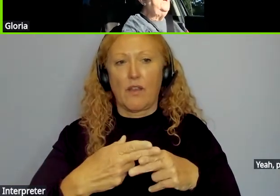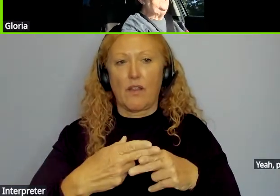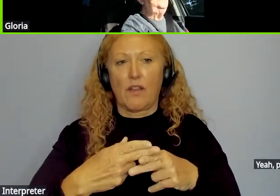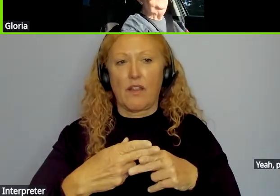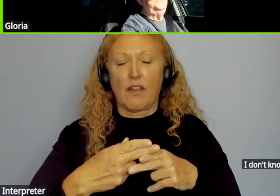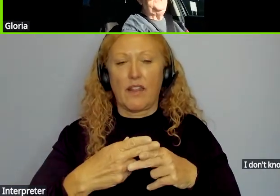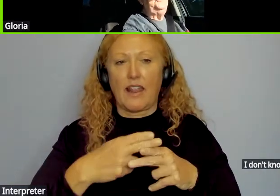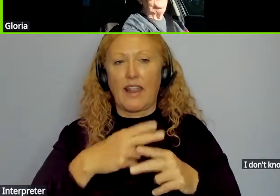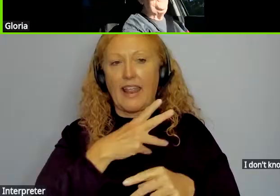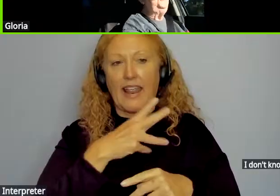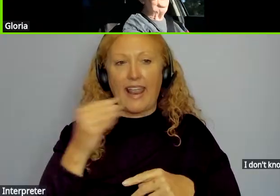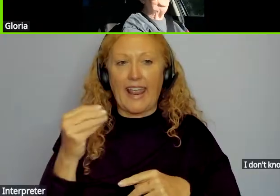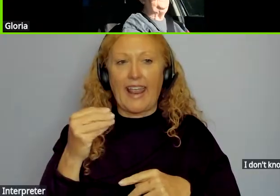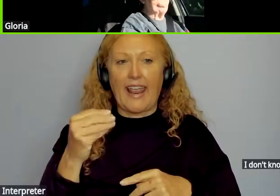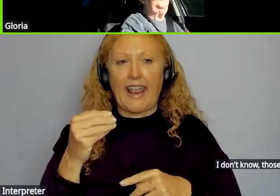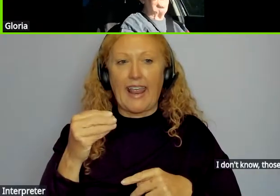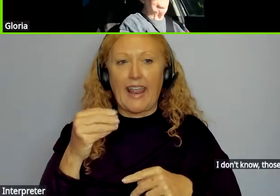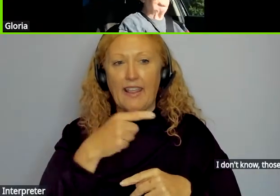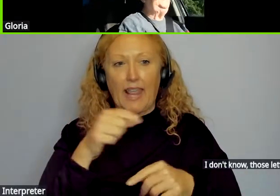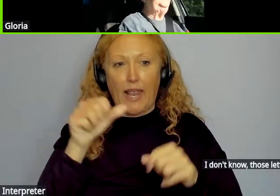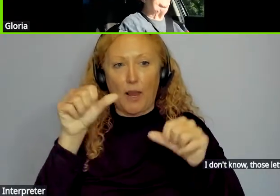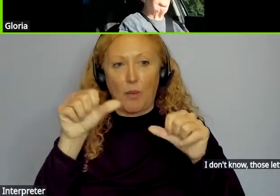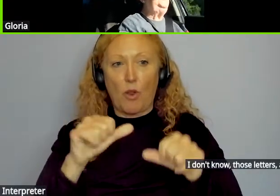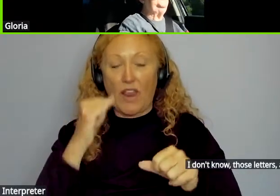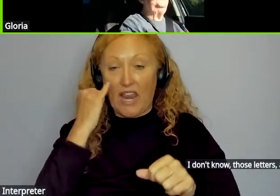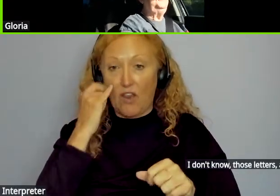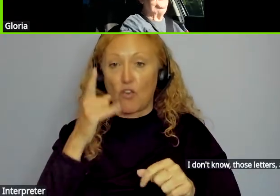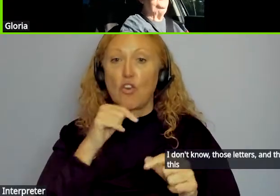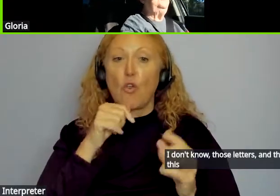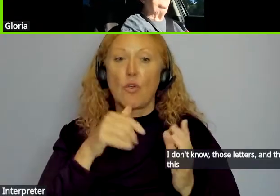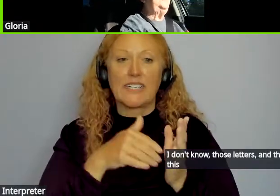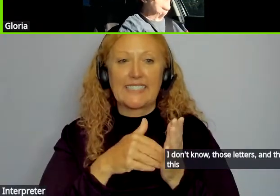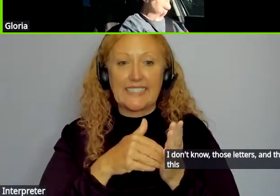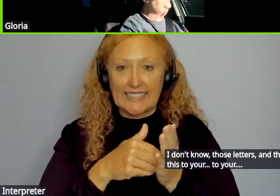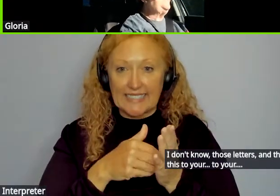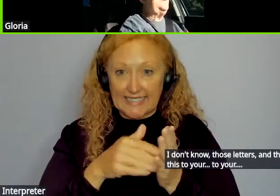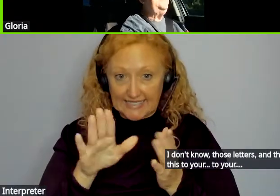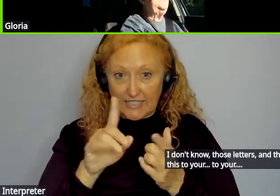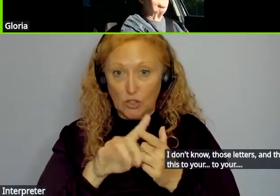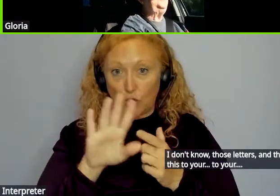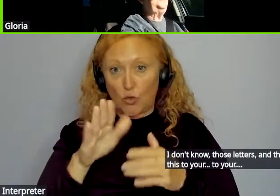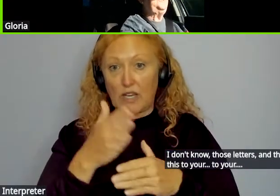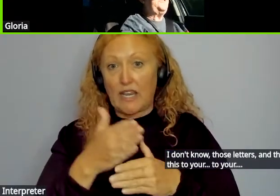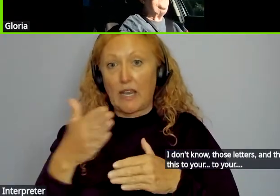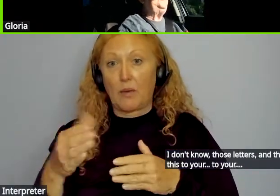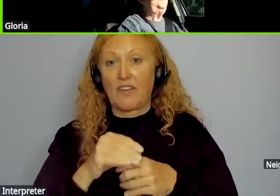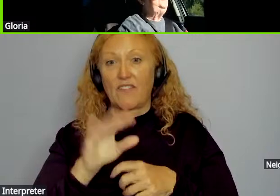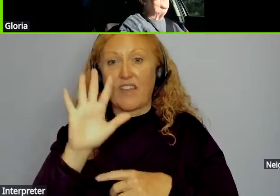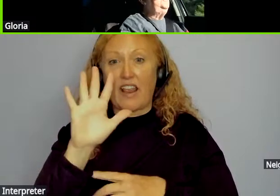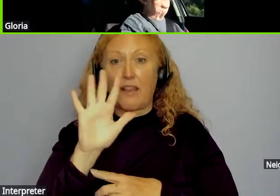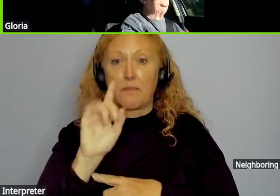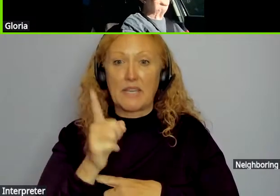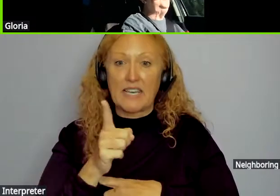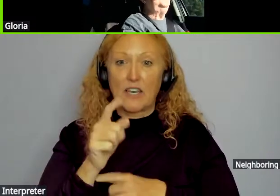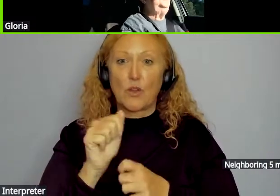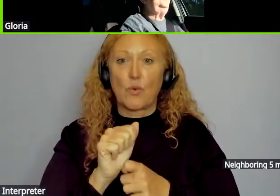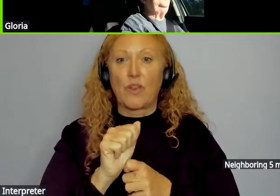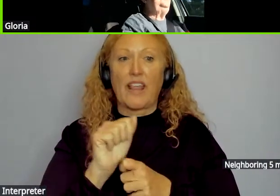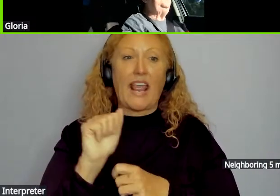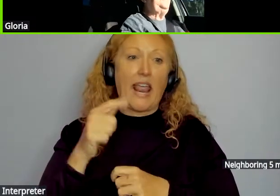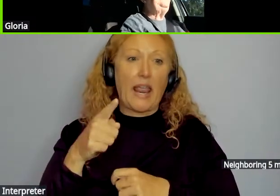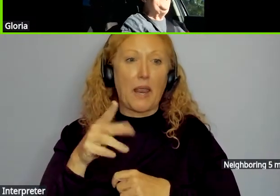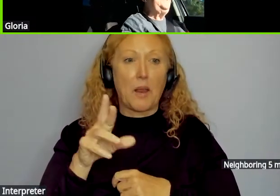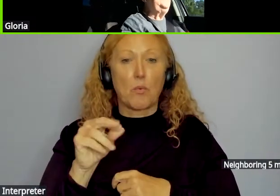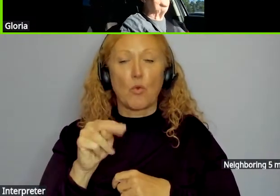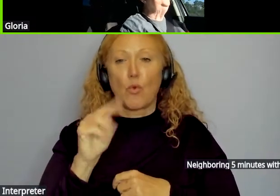letters, and they would post say if you didn't send this to your neighbor in 5 minutes with an apron,